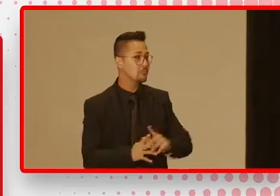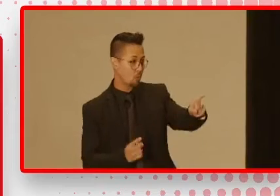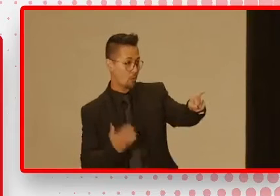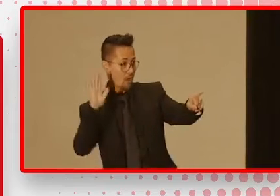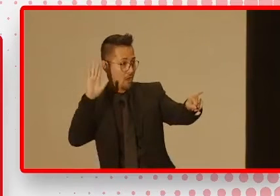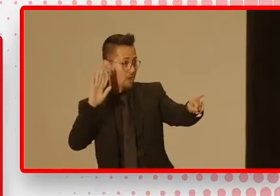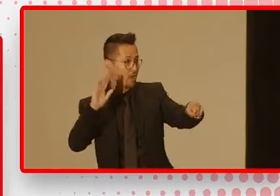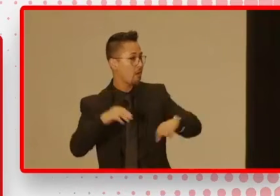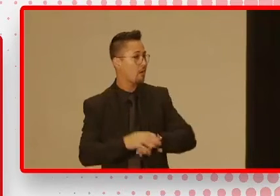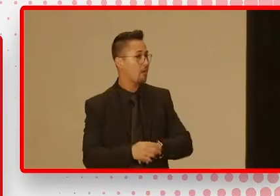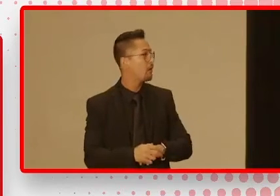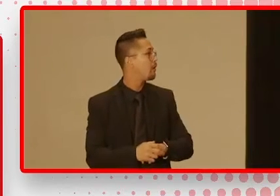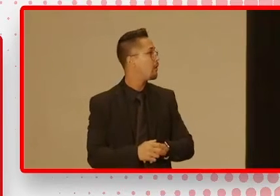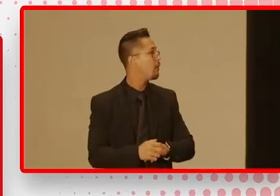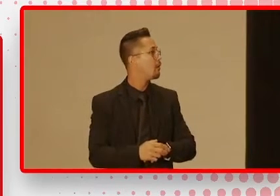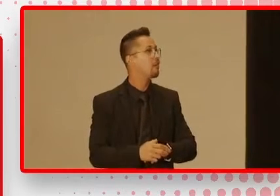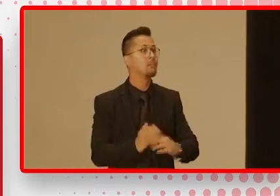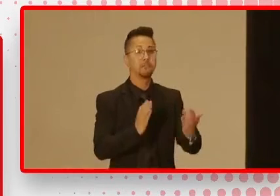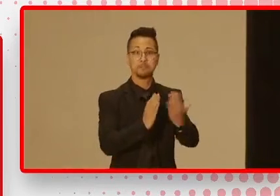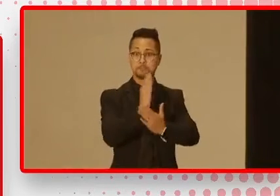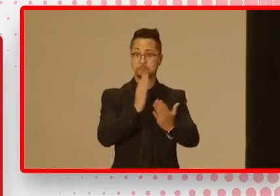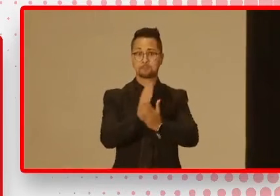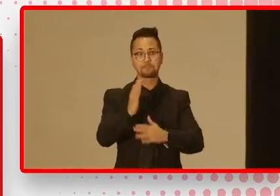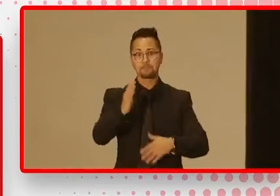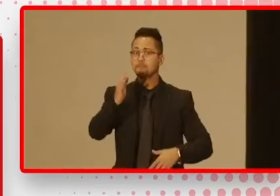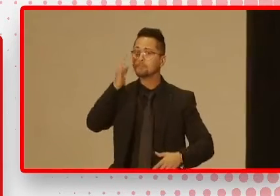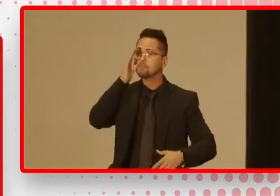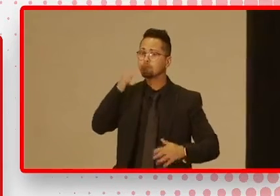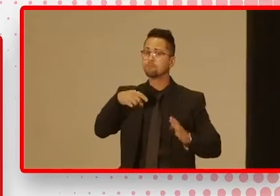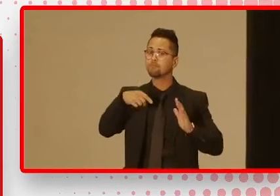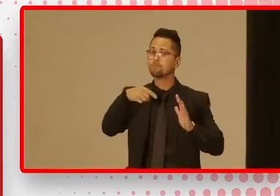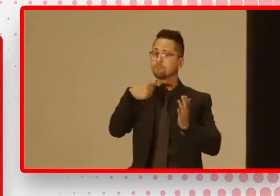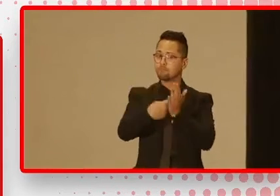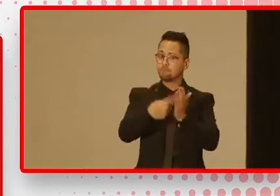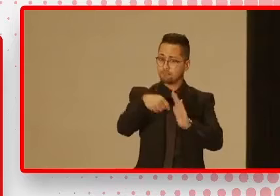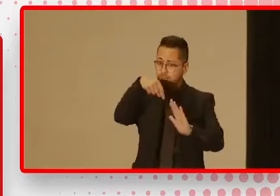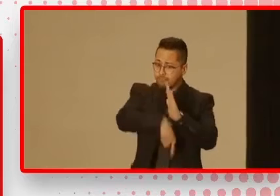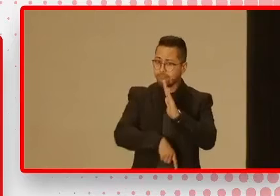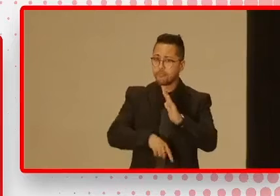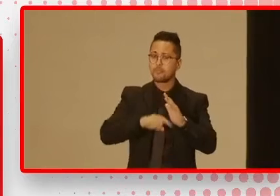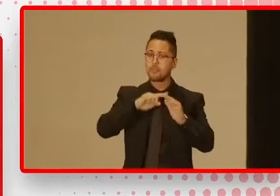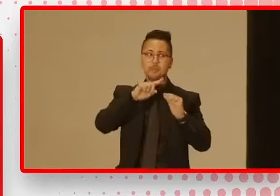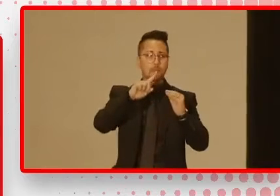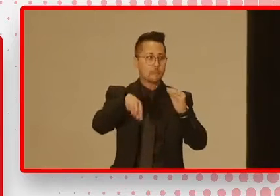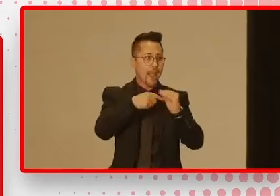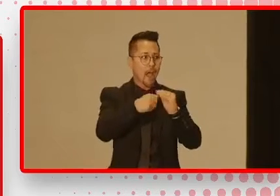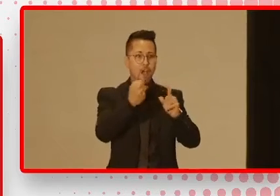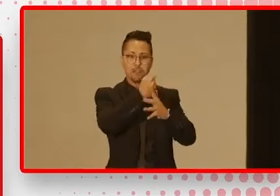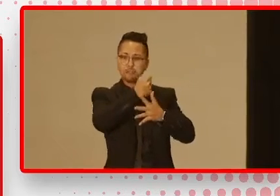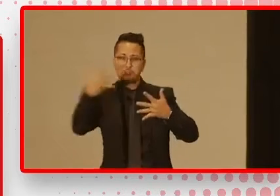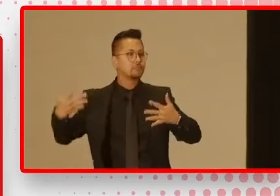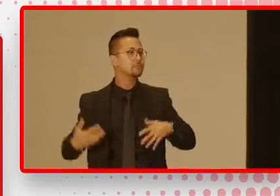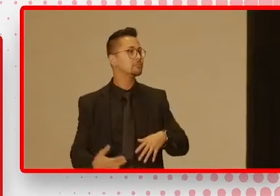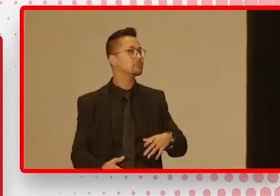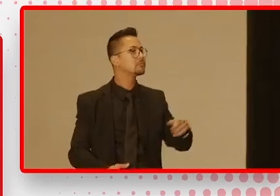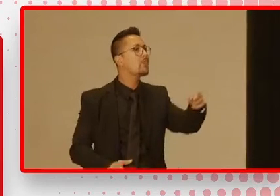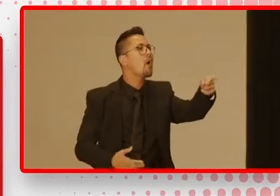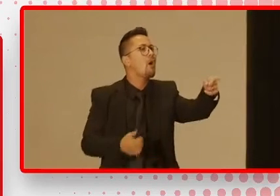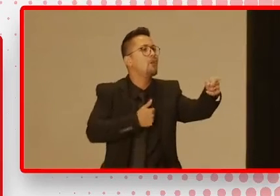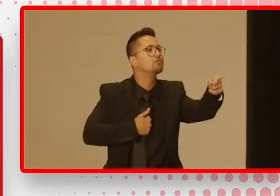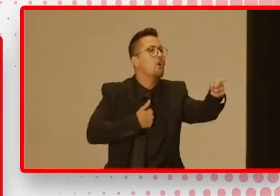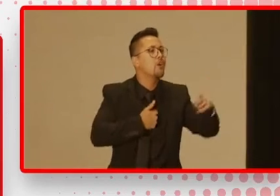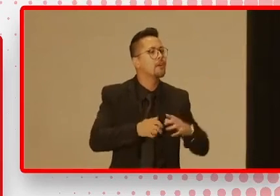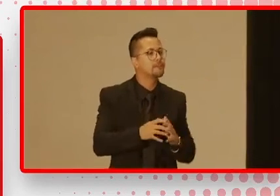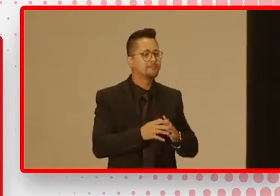All right. So I'm going to go a little bit more detail about what each of these 5 services are. Job exploration oh, I'm